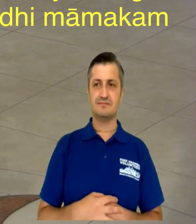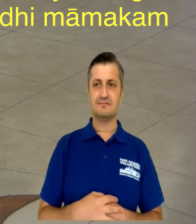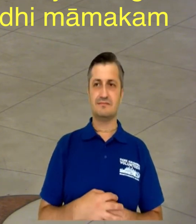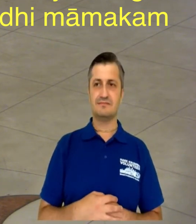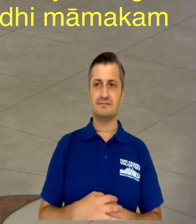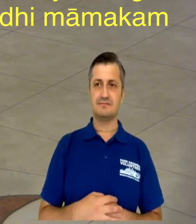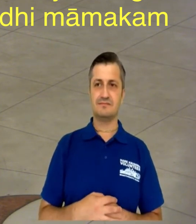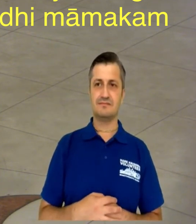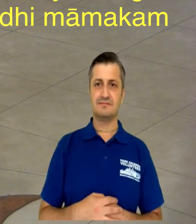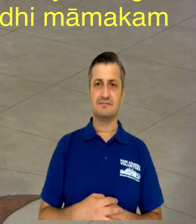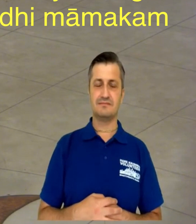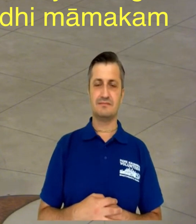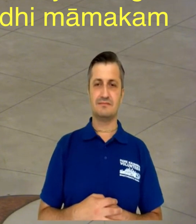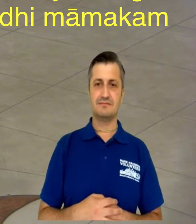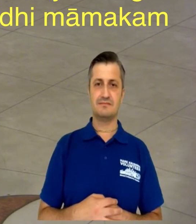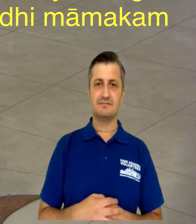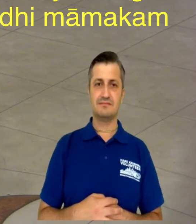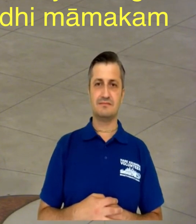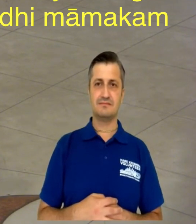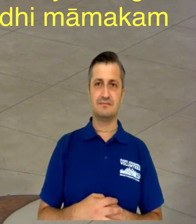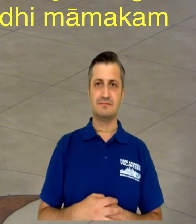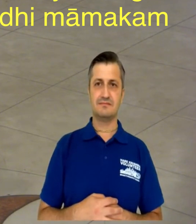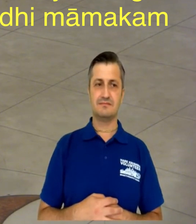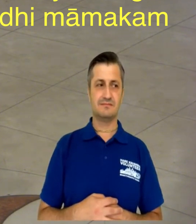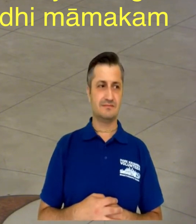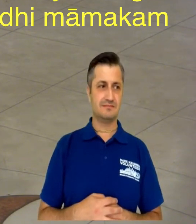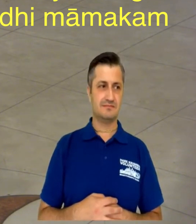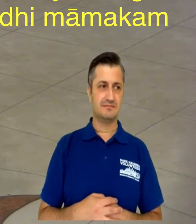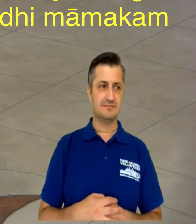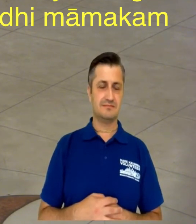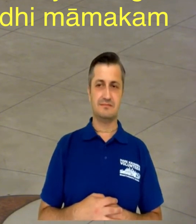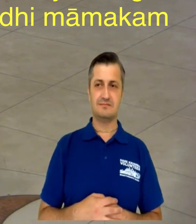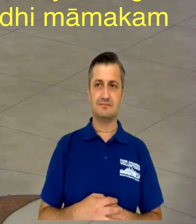Yat Chandramasi Yat Jagno